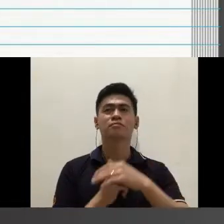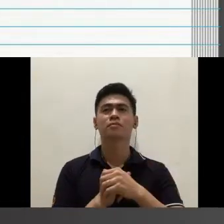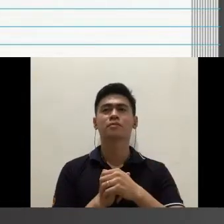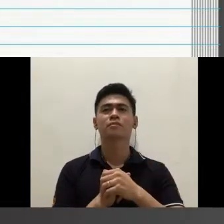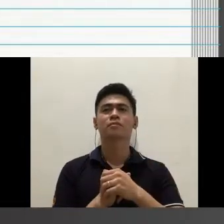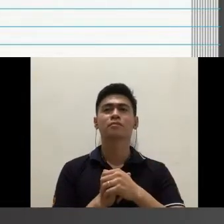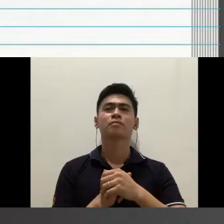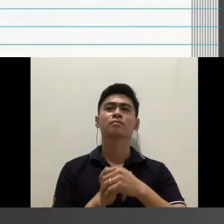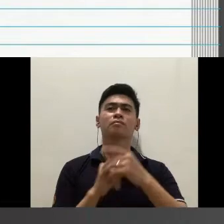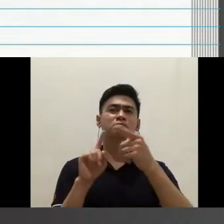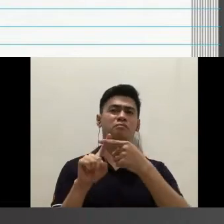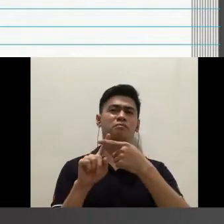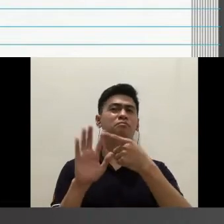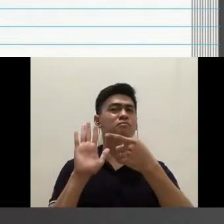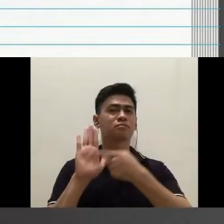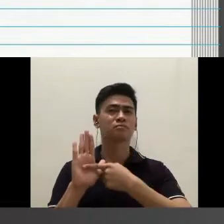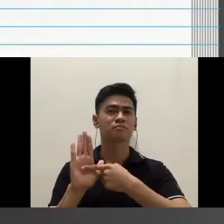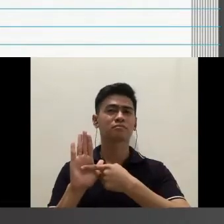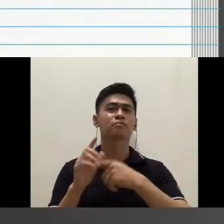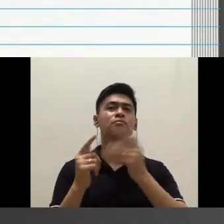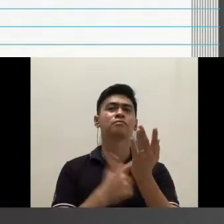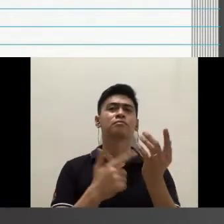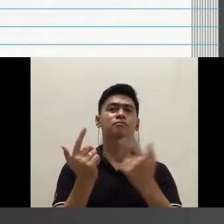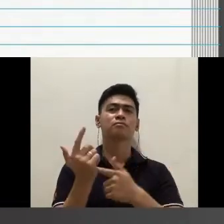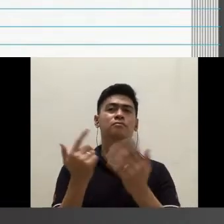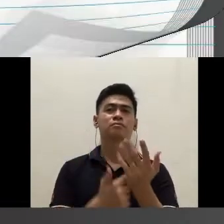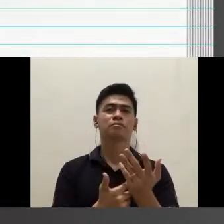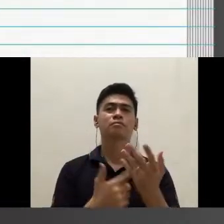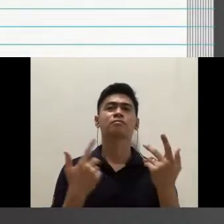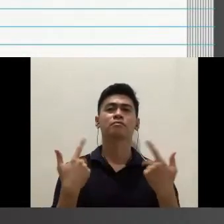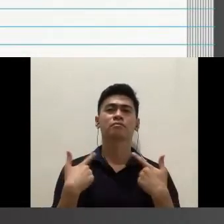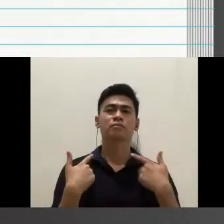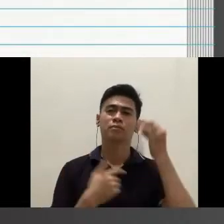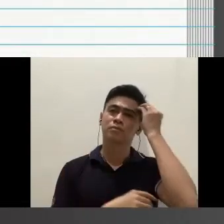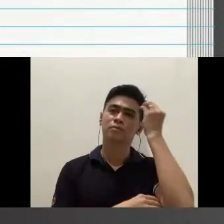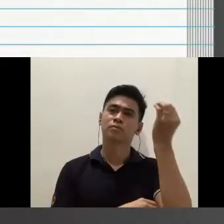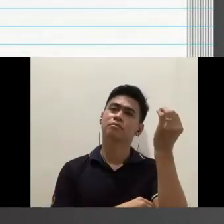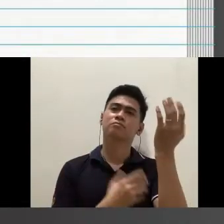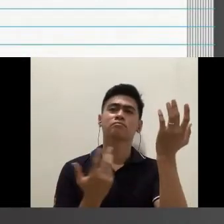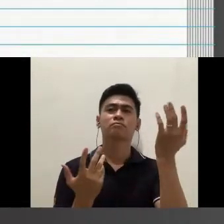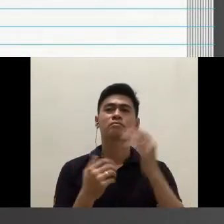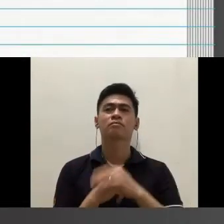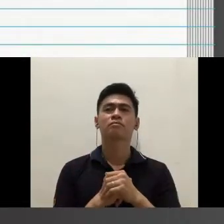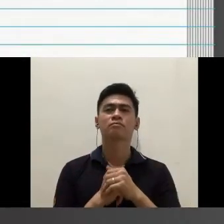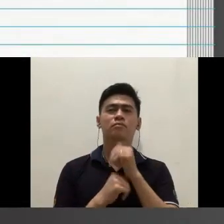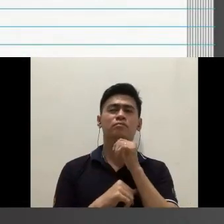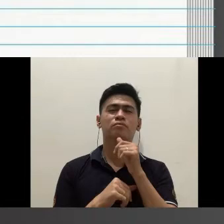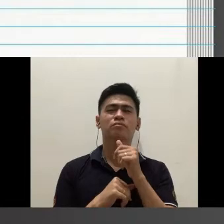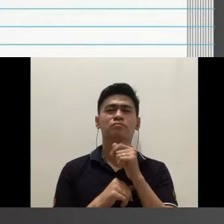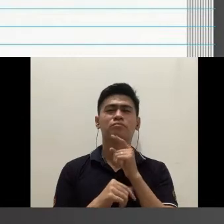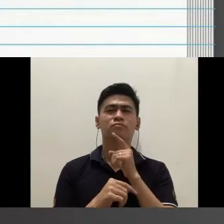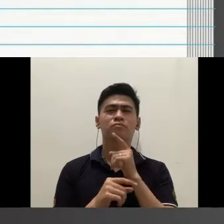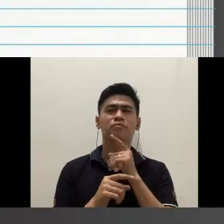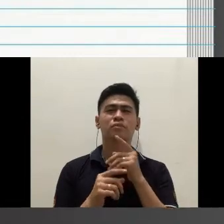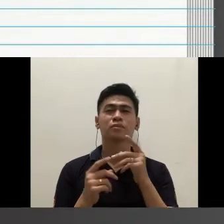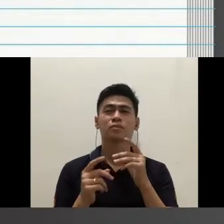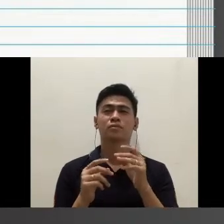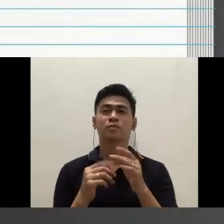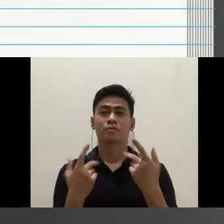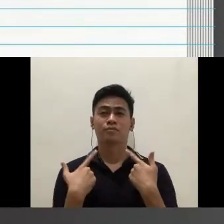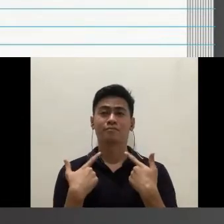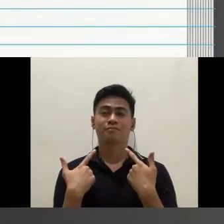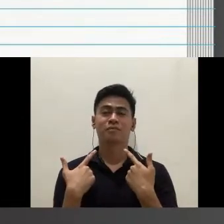you must be aware of the pros and cons of an argument. What? How